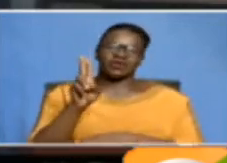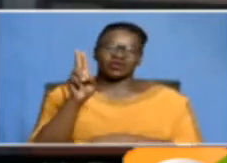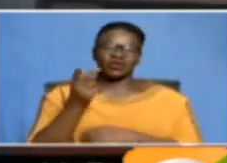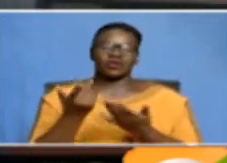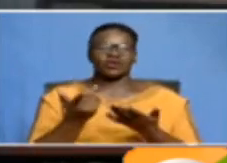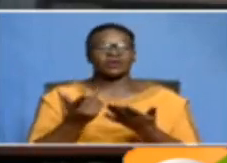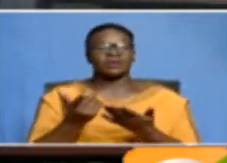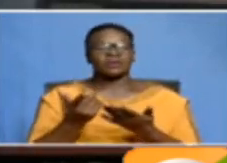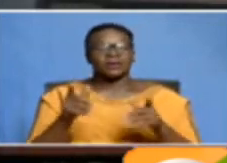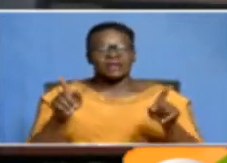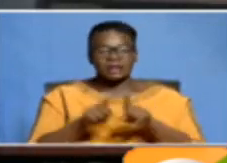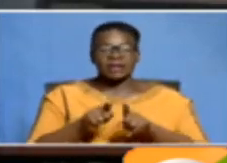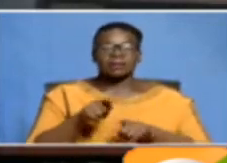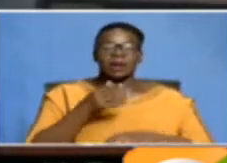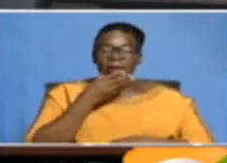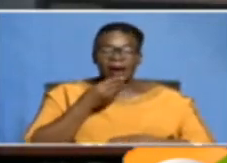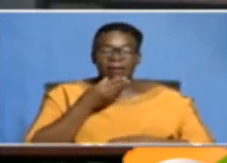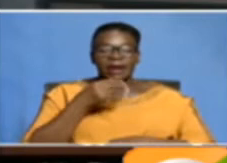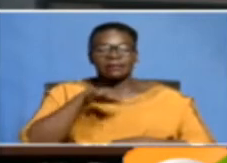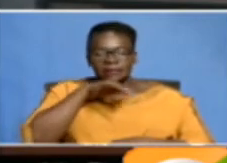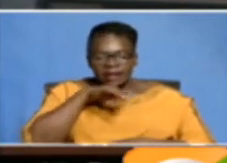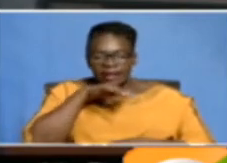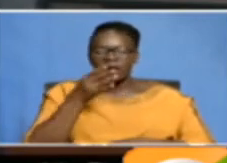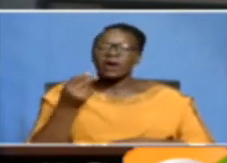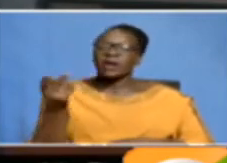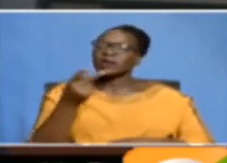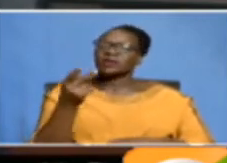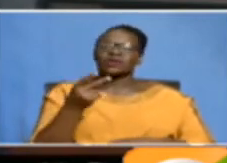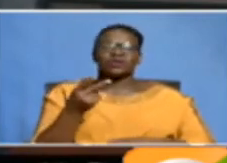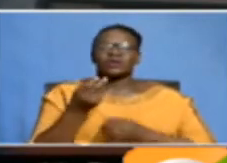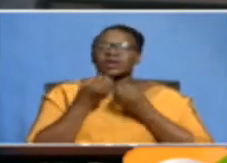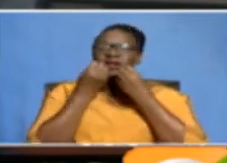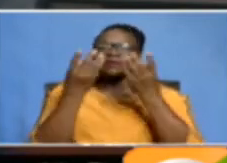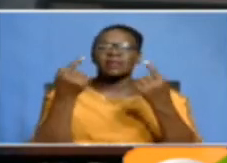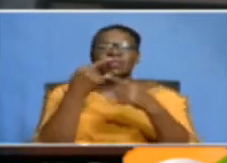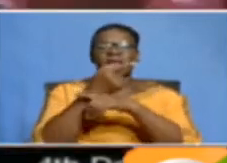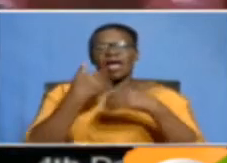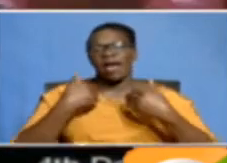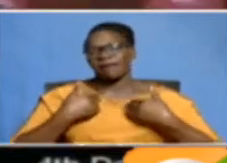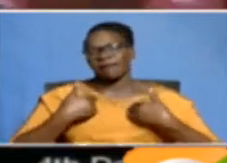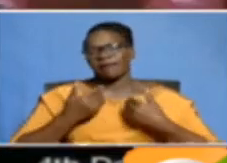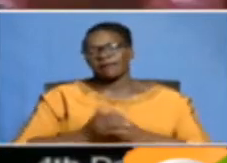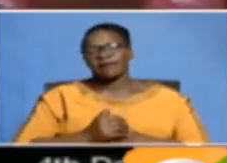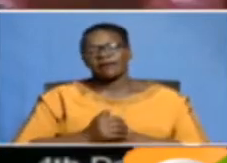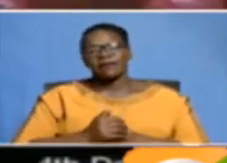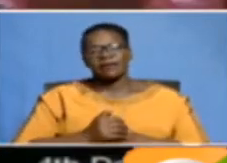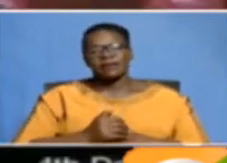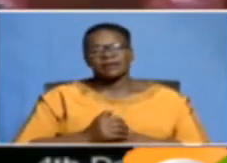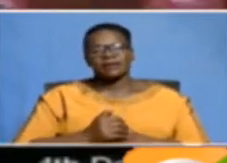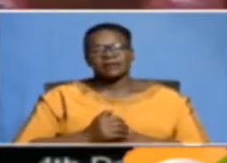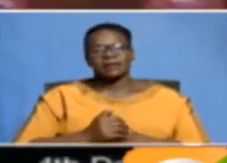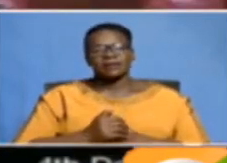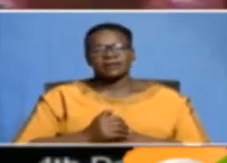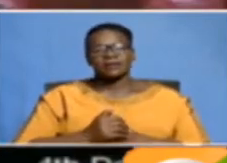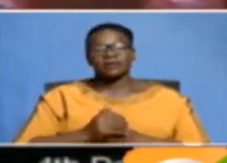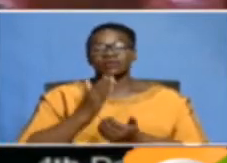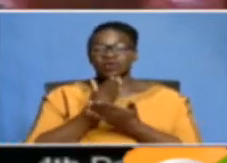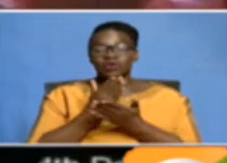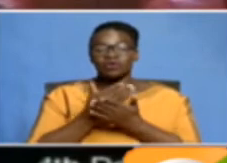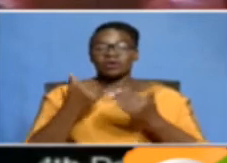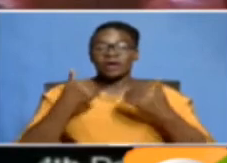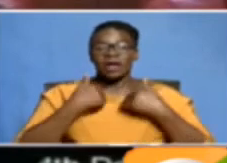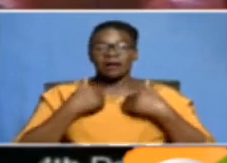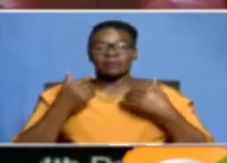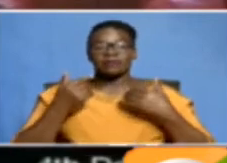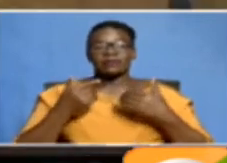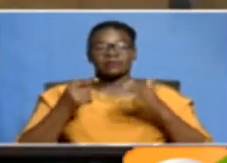the Baba, because they were misinformed and misguided. There's nothing, there's no provision about, I've seen